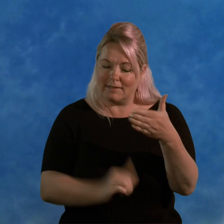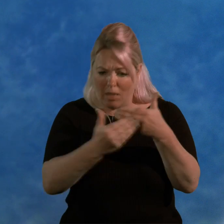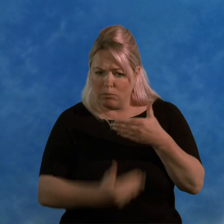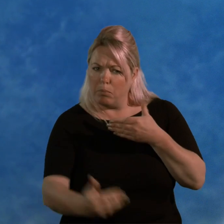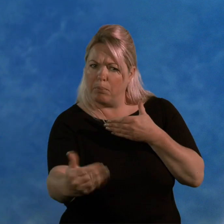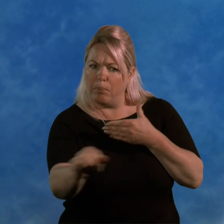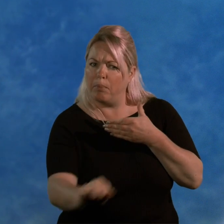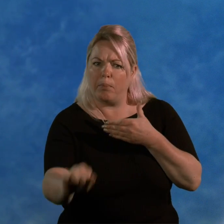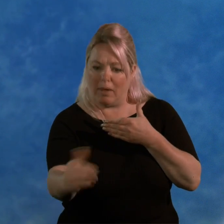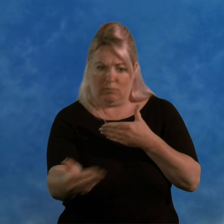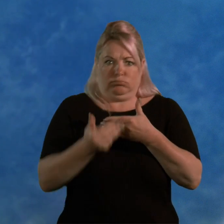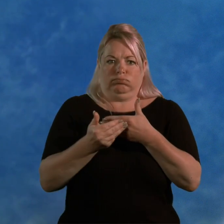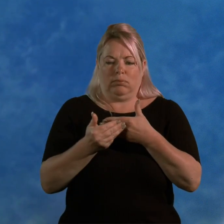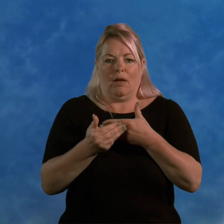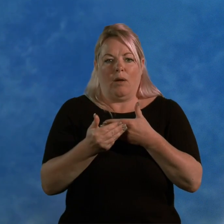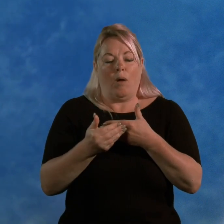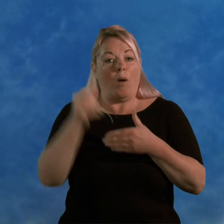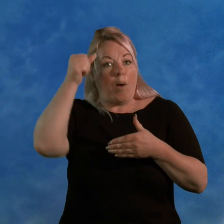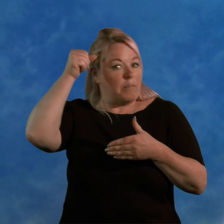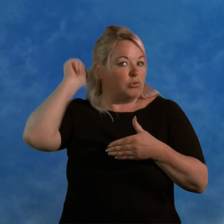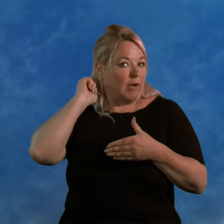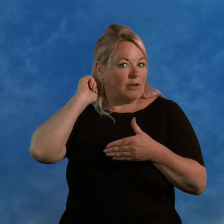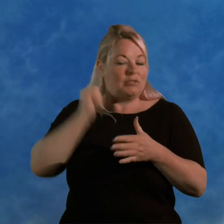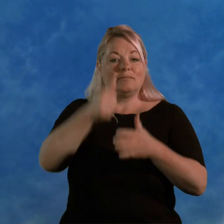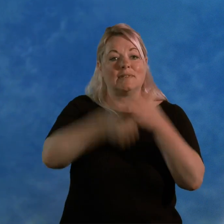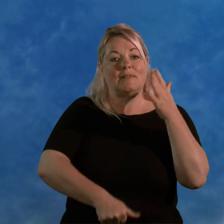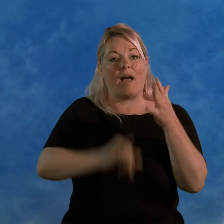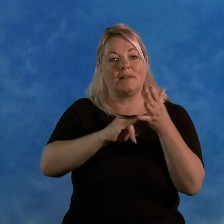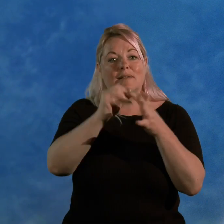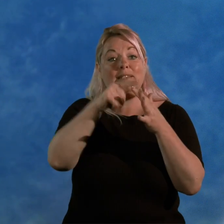too long because I had the operation at the beginning of September,